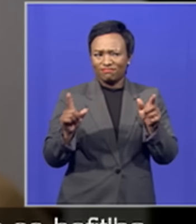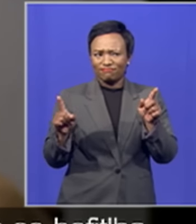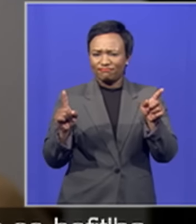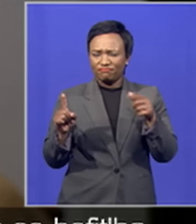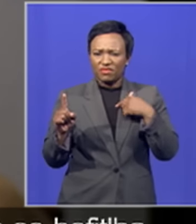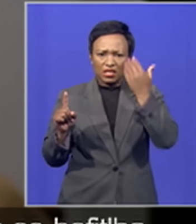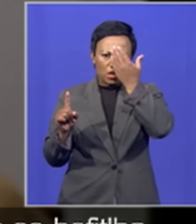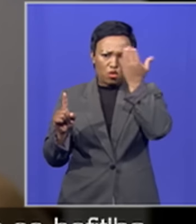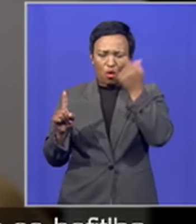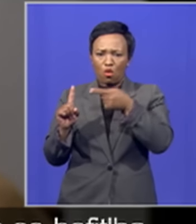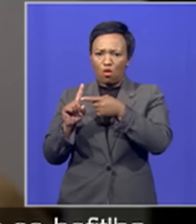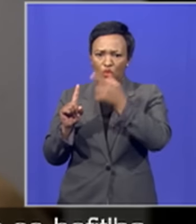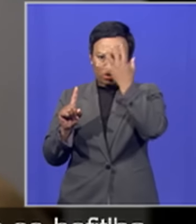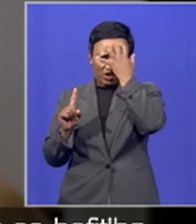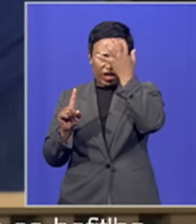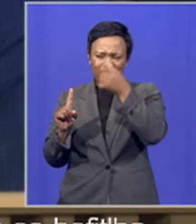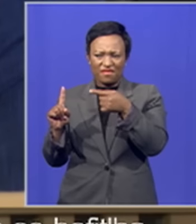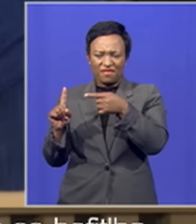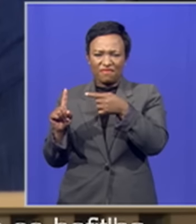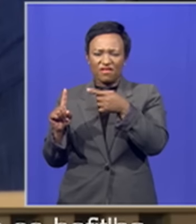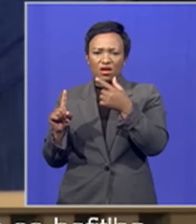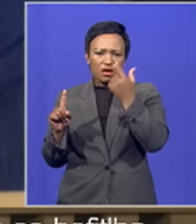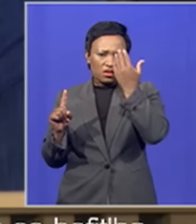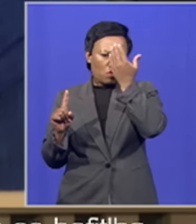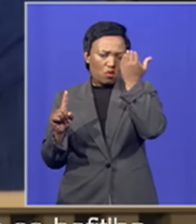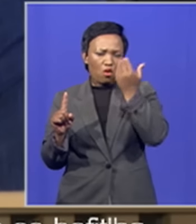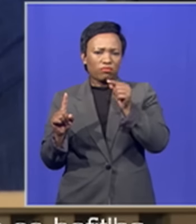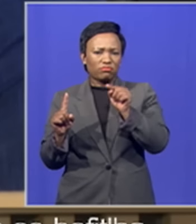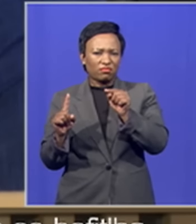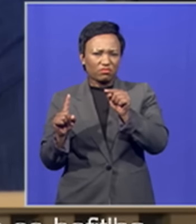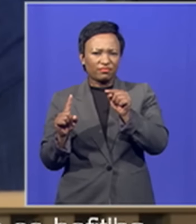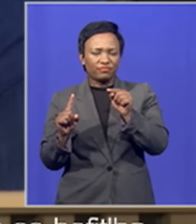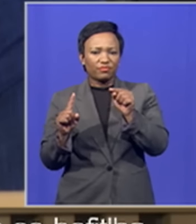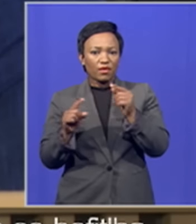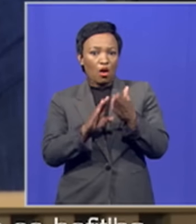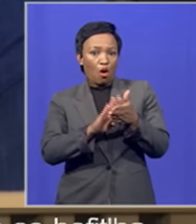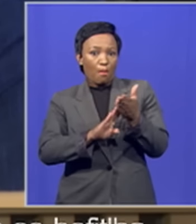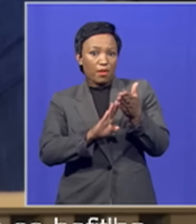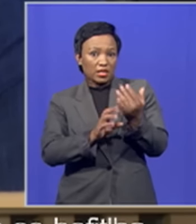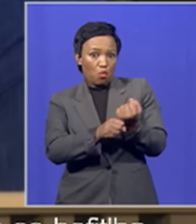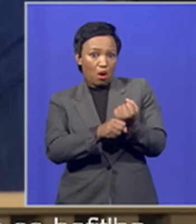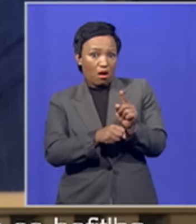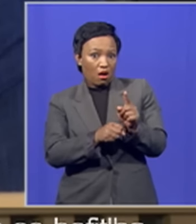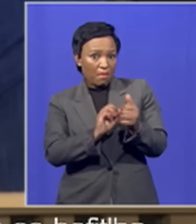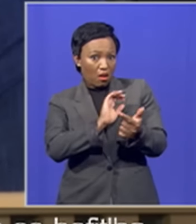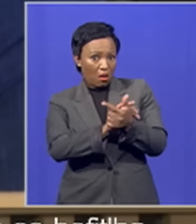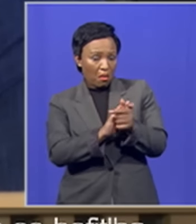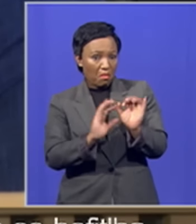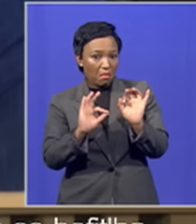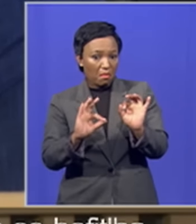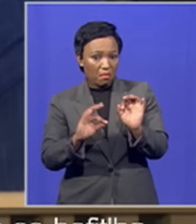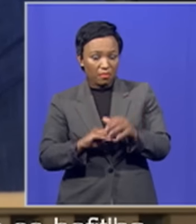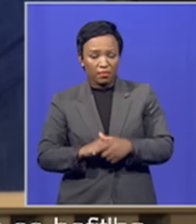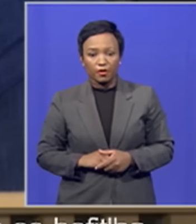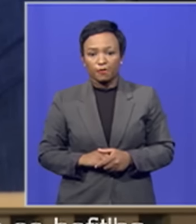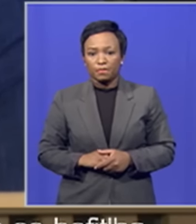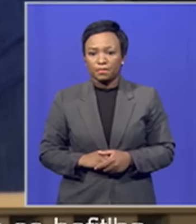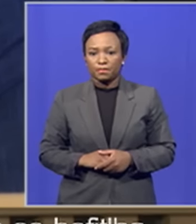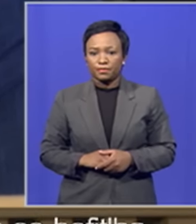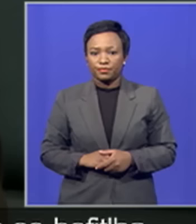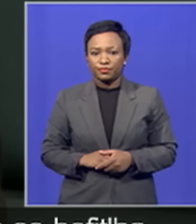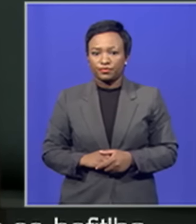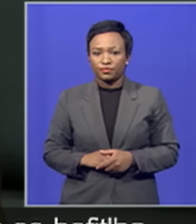gore Chief Raftopoulos o tsaya ka tshedimosetso ya gore letsholo leo le ne le le mo molaong. In your statement, you do refer